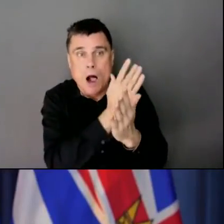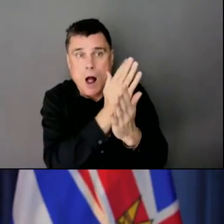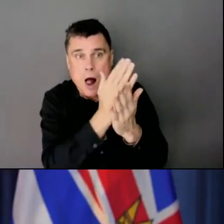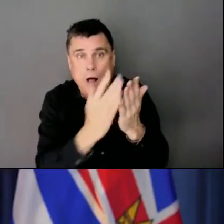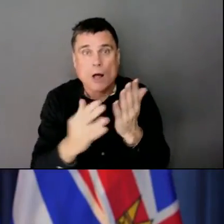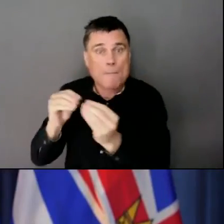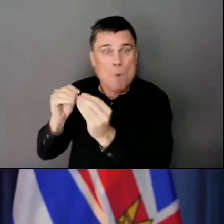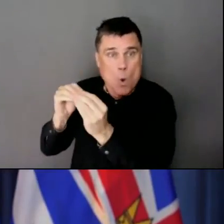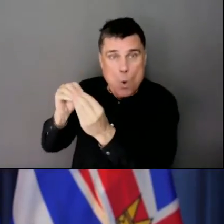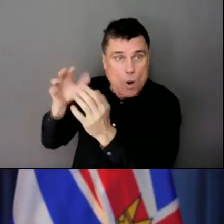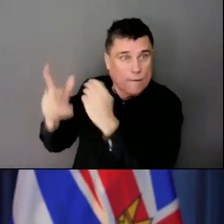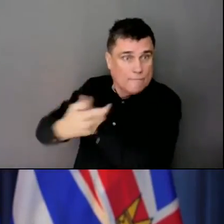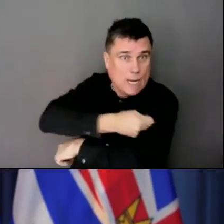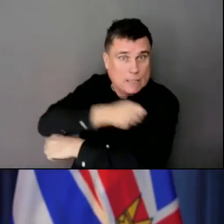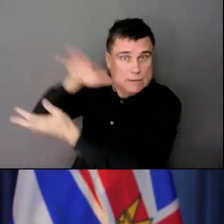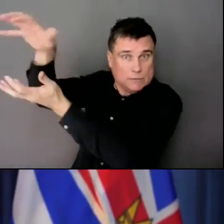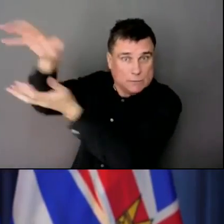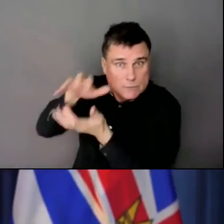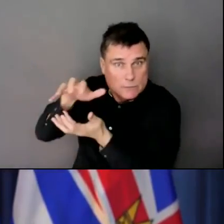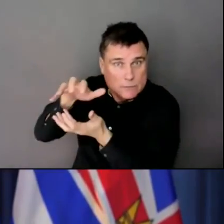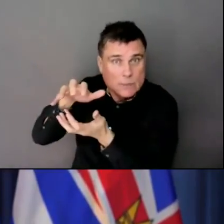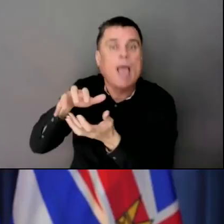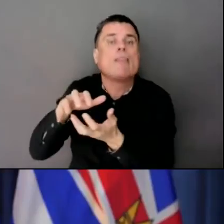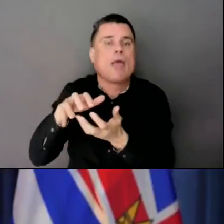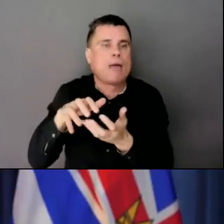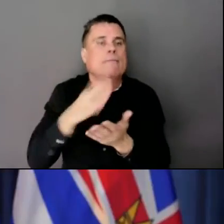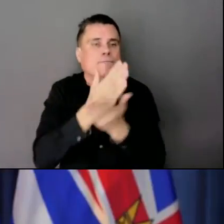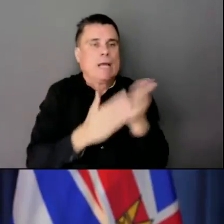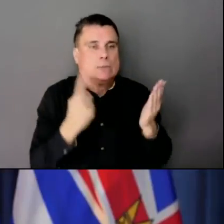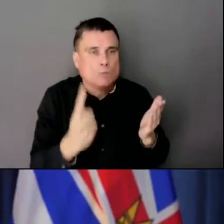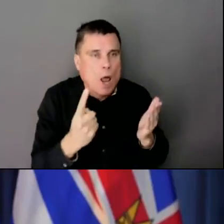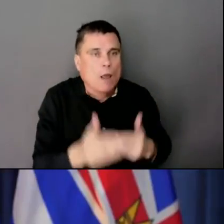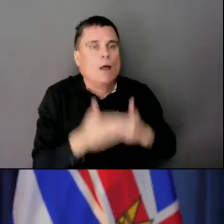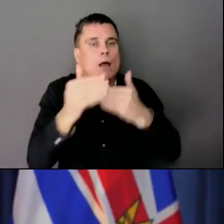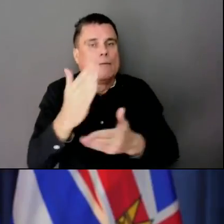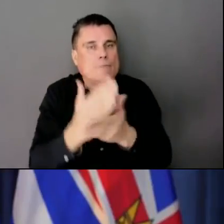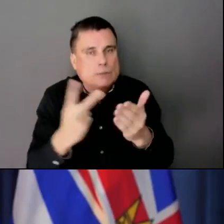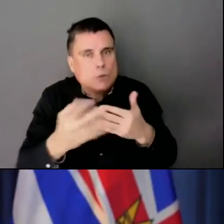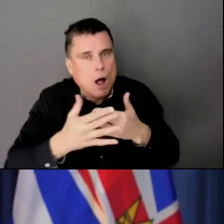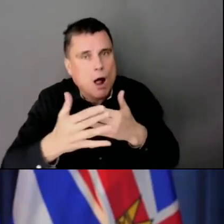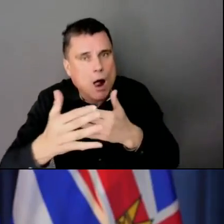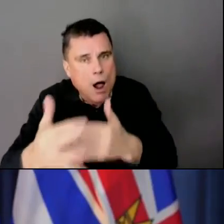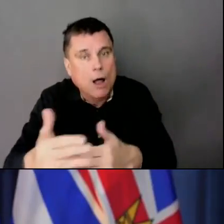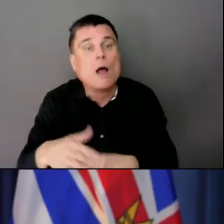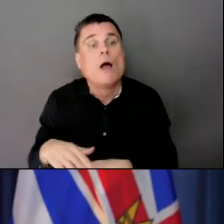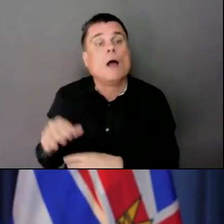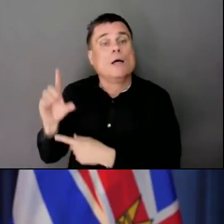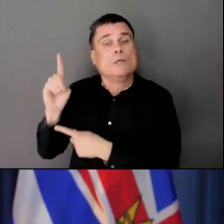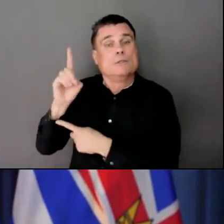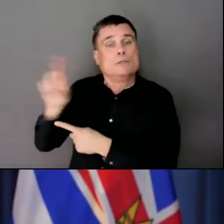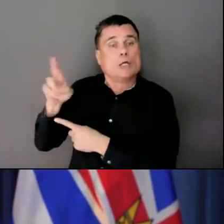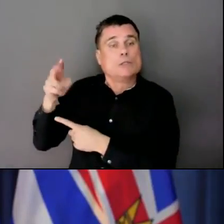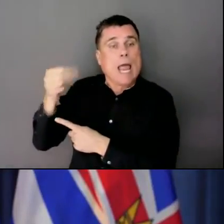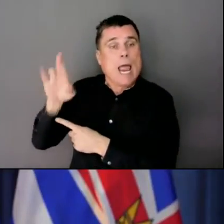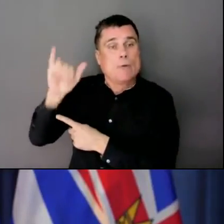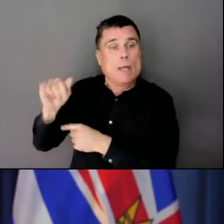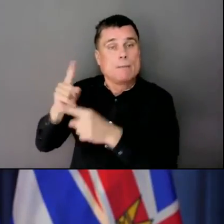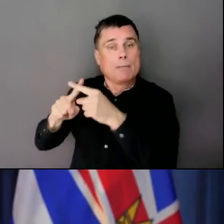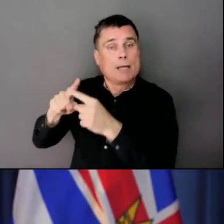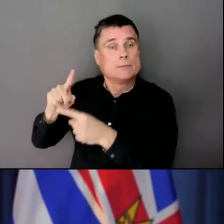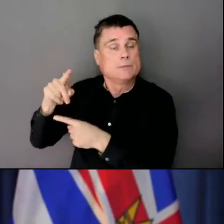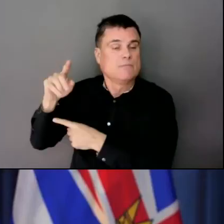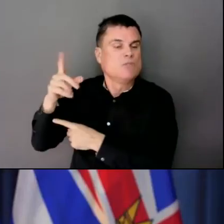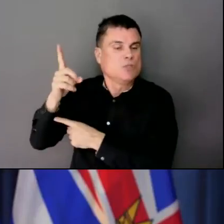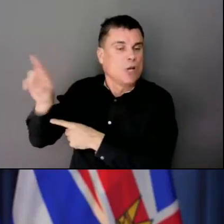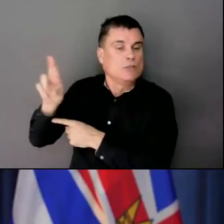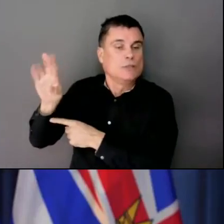moving to the next phase, and Dr. Henry and Dr. Ballem will talk about that. In March, we'll start to ensure that those that are